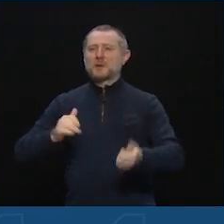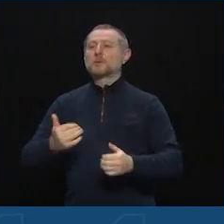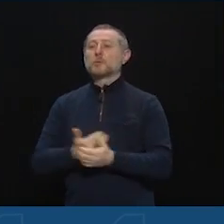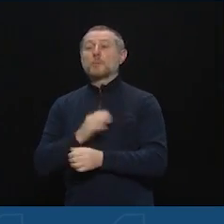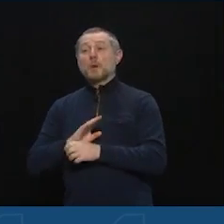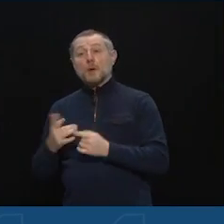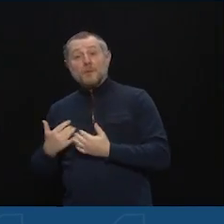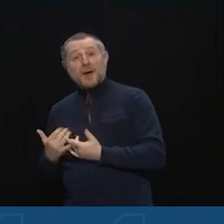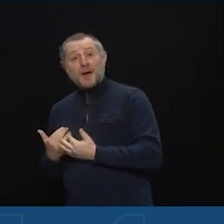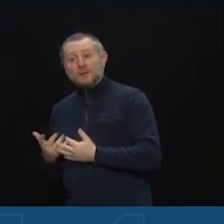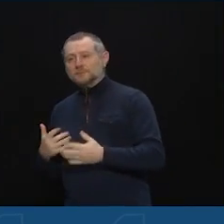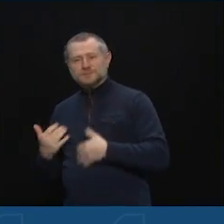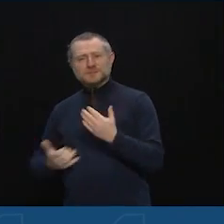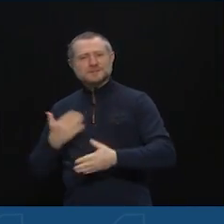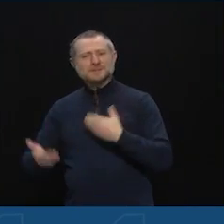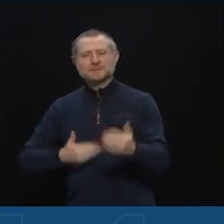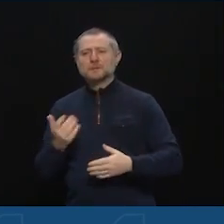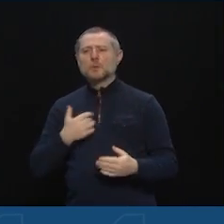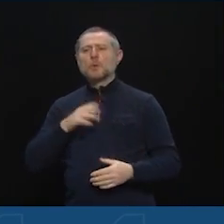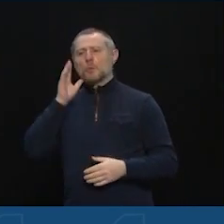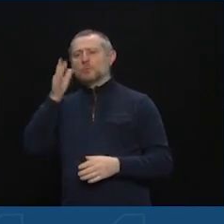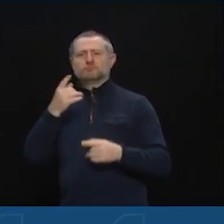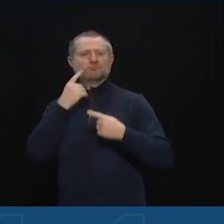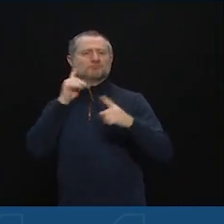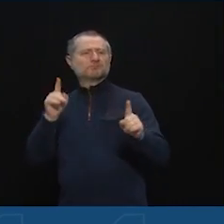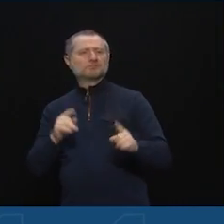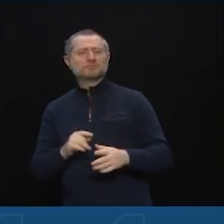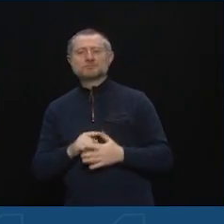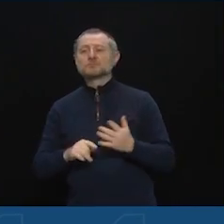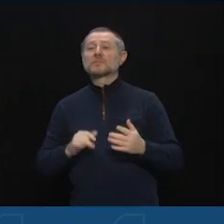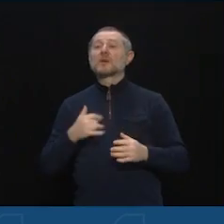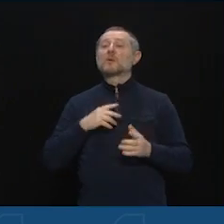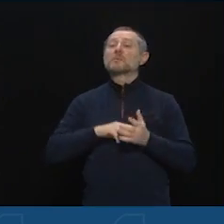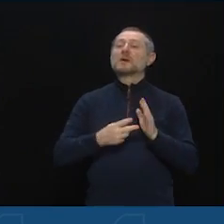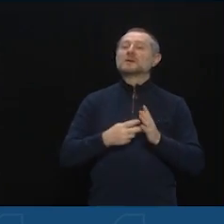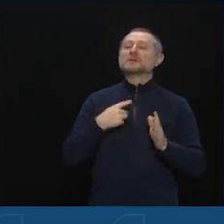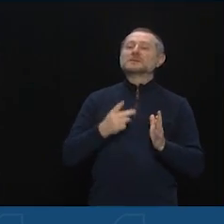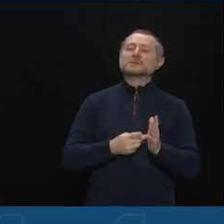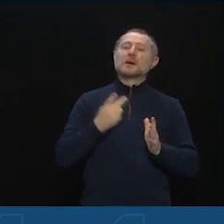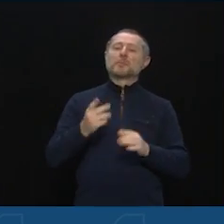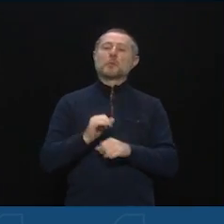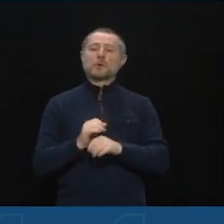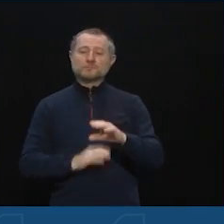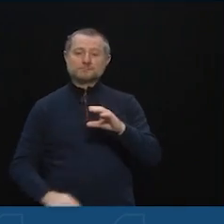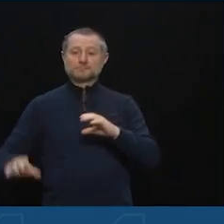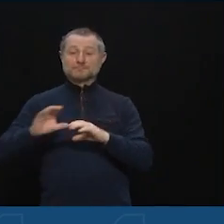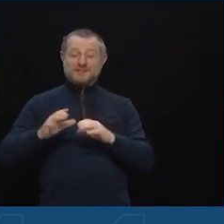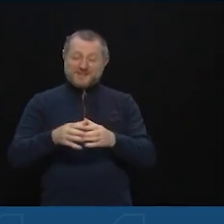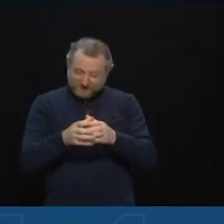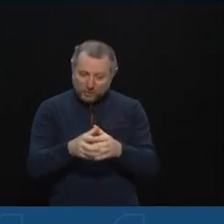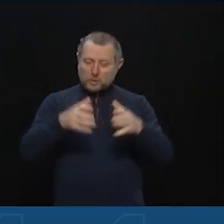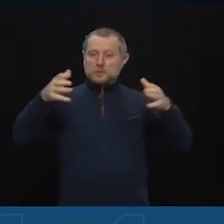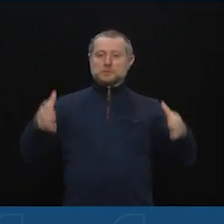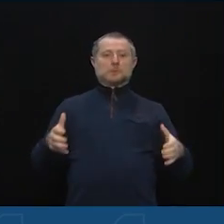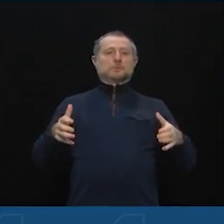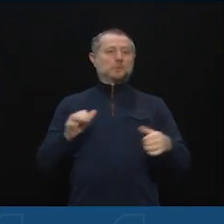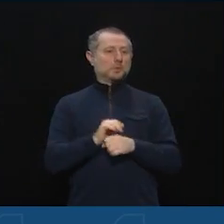We're going to get it done. And we're going to be doubling the workforce, almost doubling the workforce with those stages. So